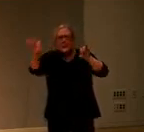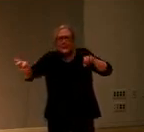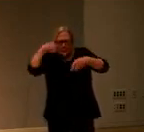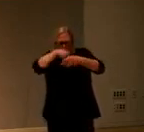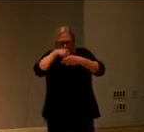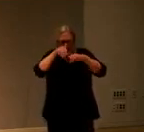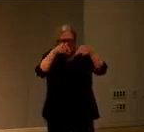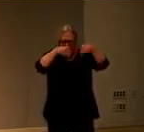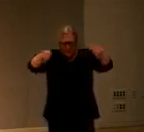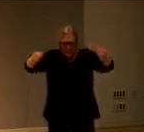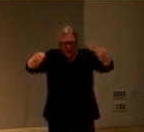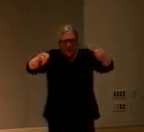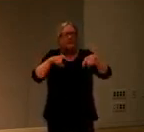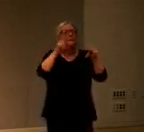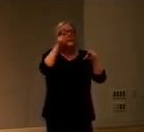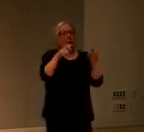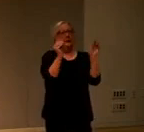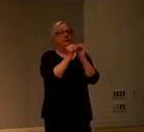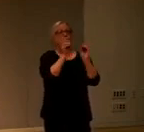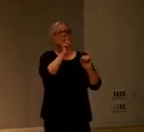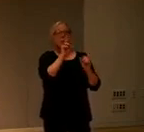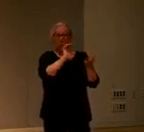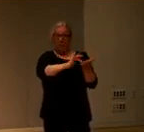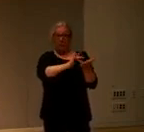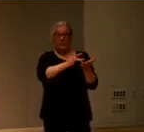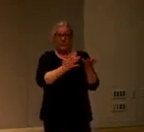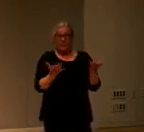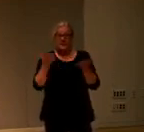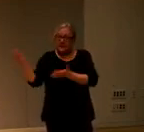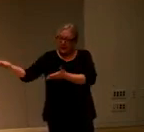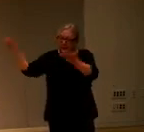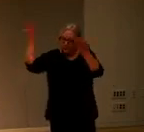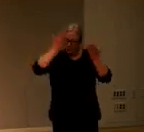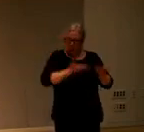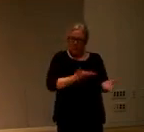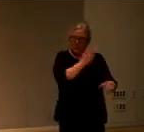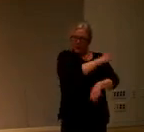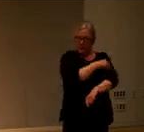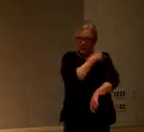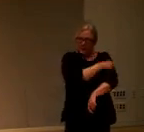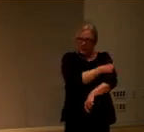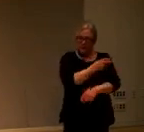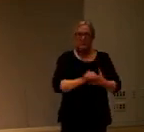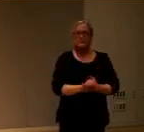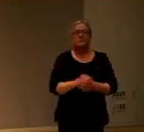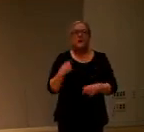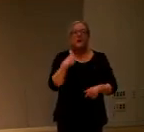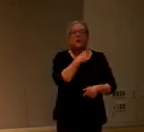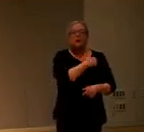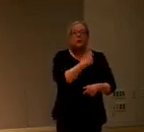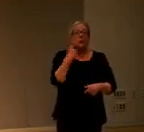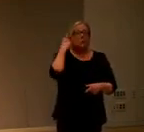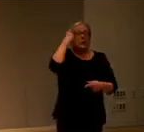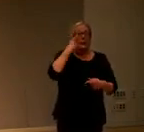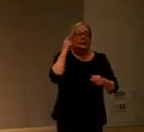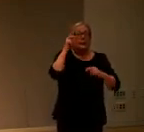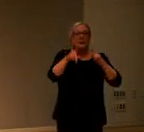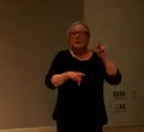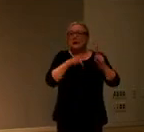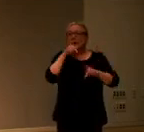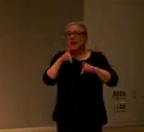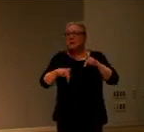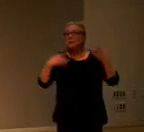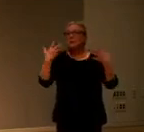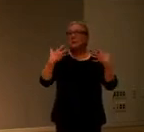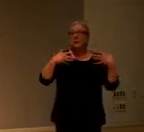needed filling of her prescriptions. As we think about more displacement or migration as a